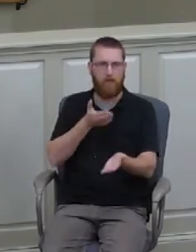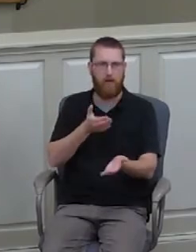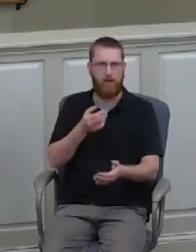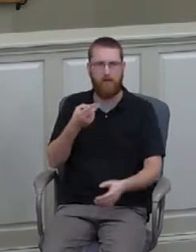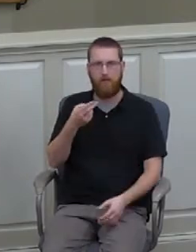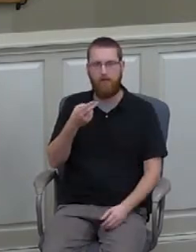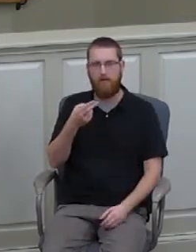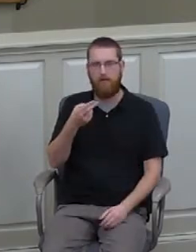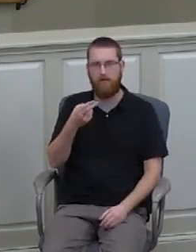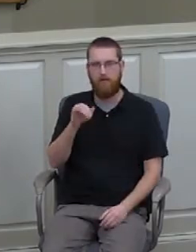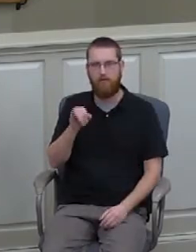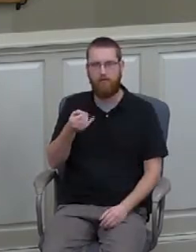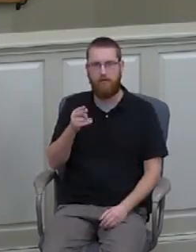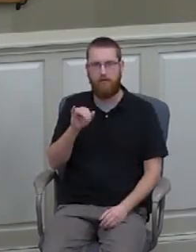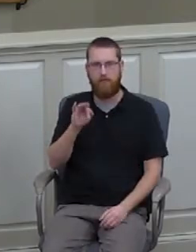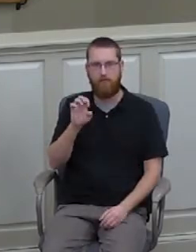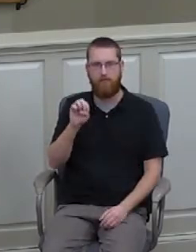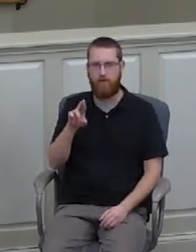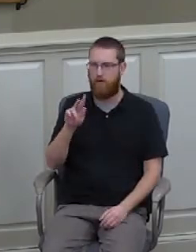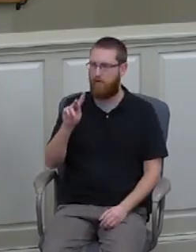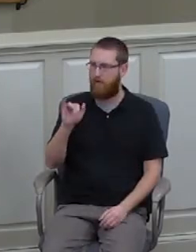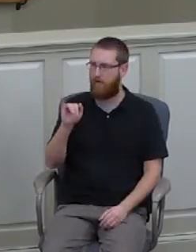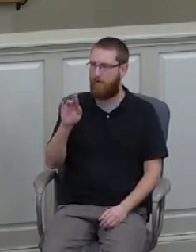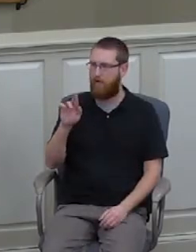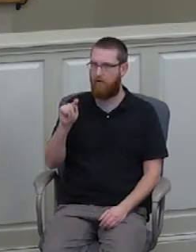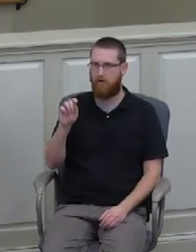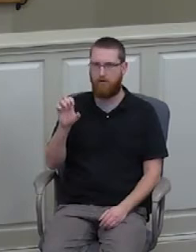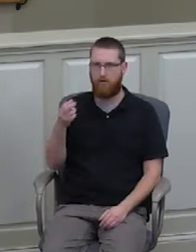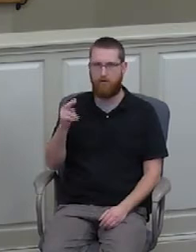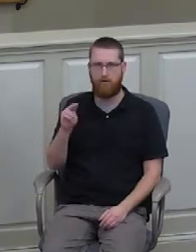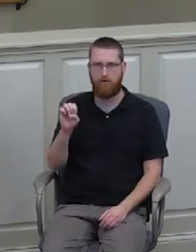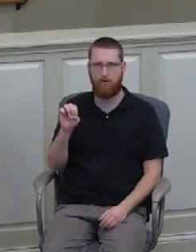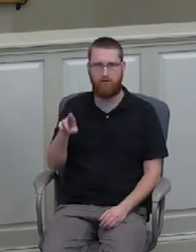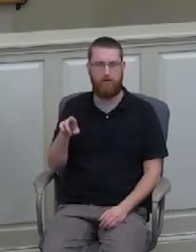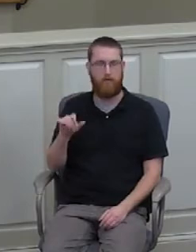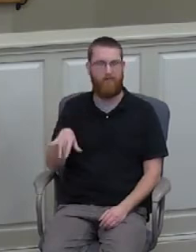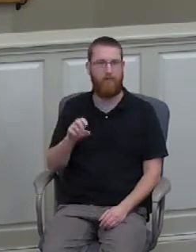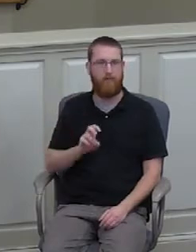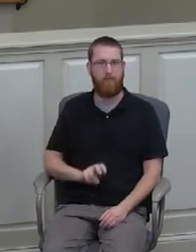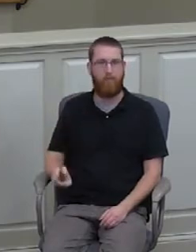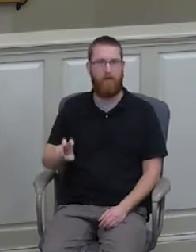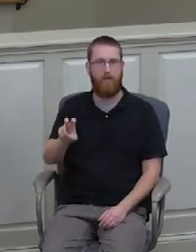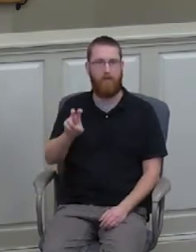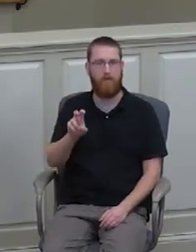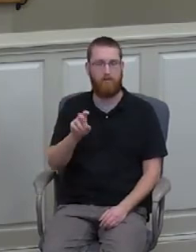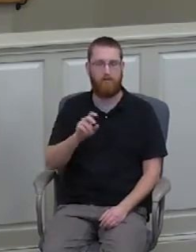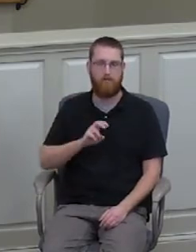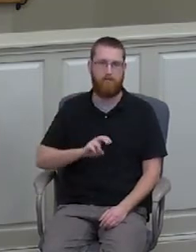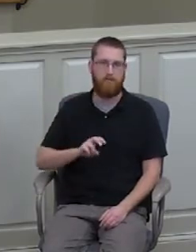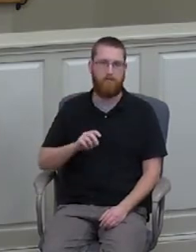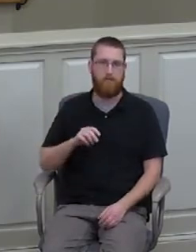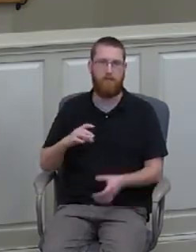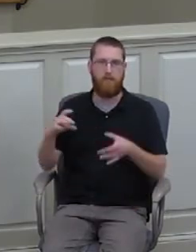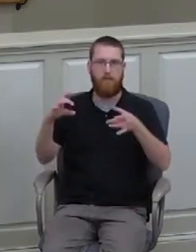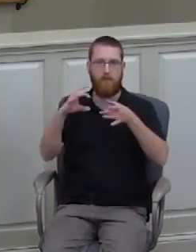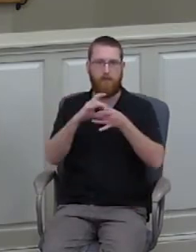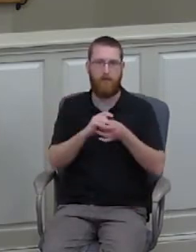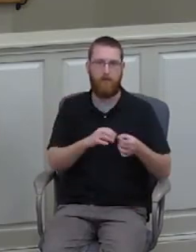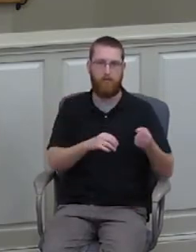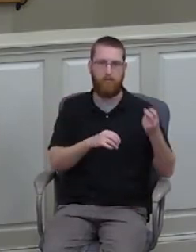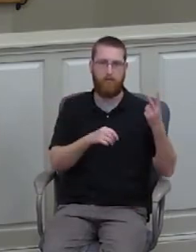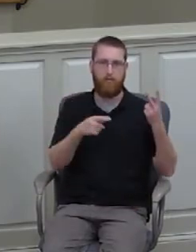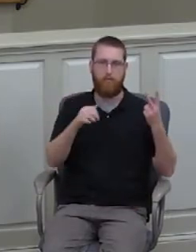for setting this up, but the trail that now is being completed does connect two parks, Smith